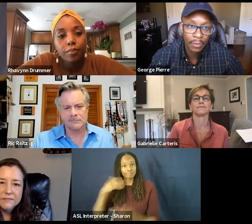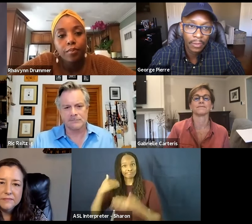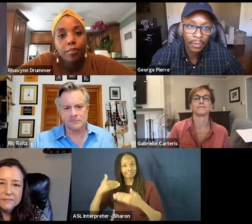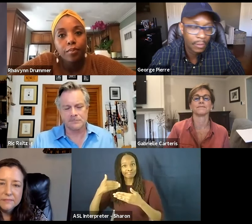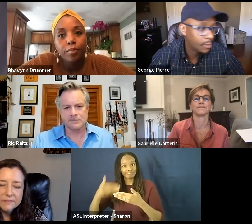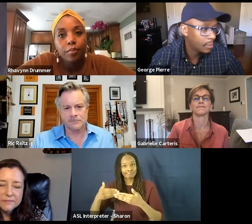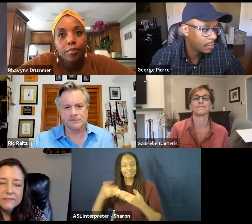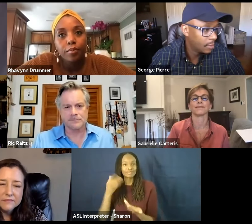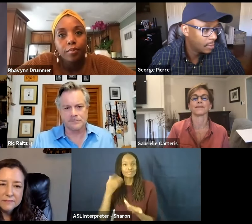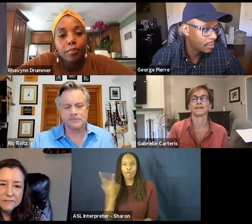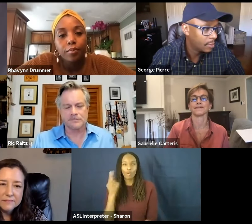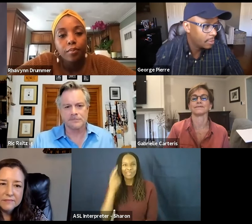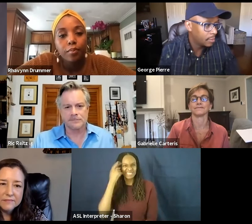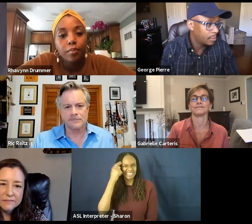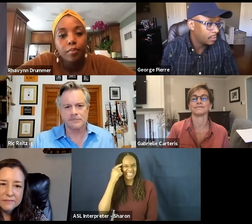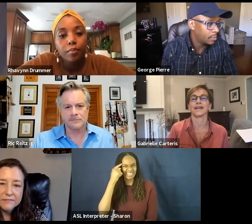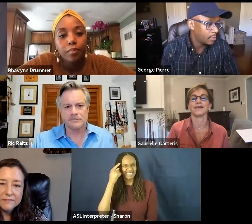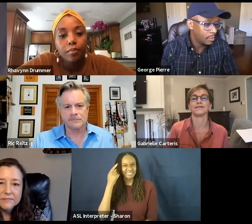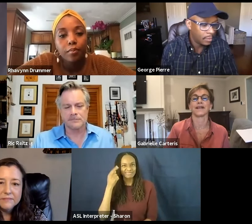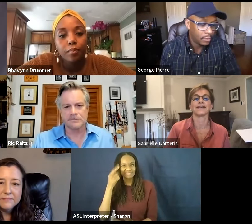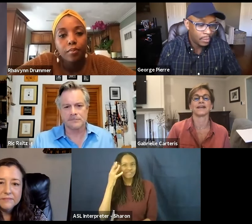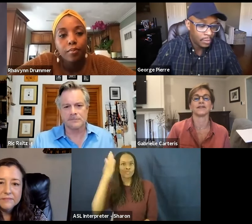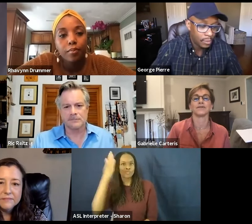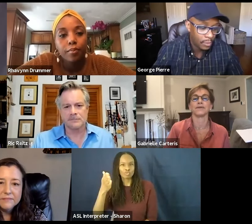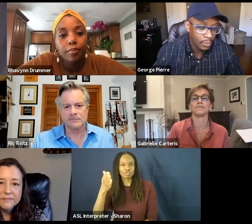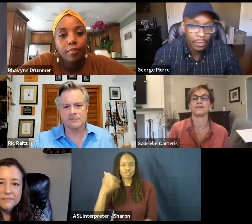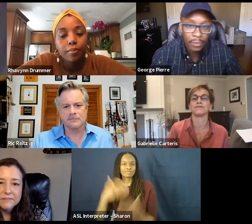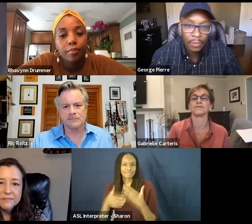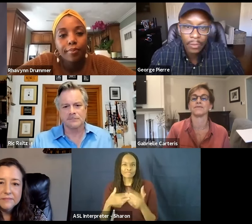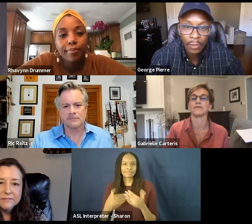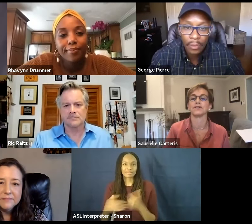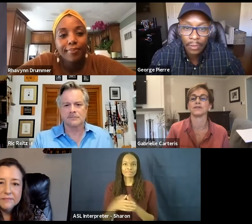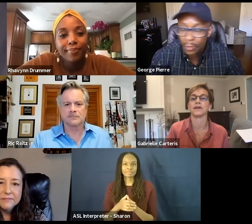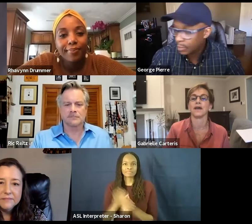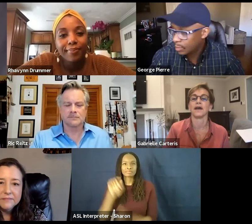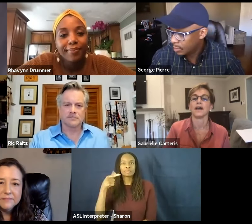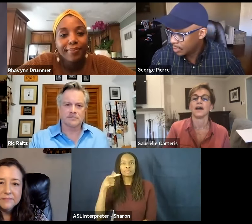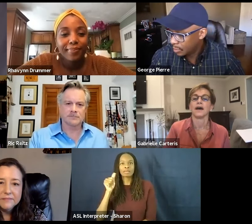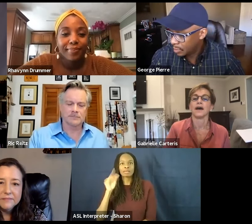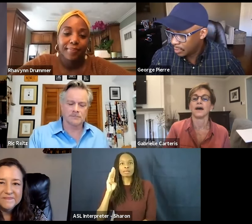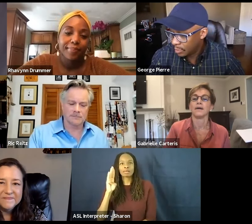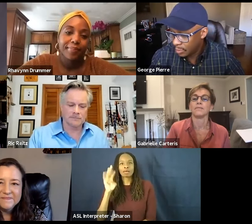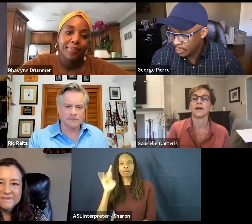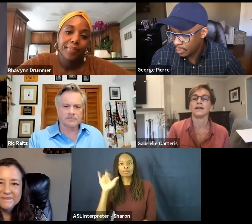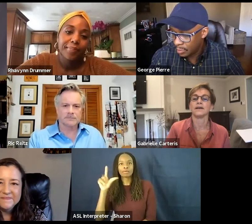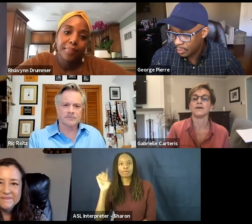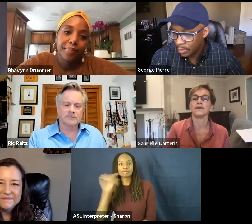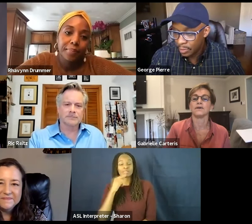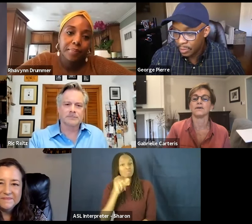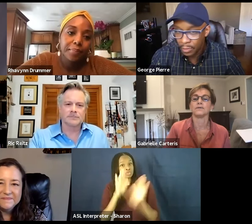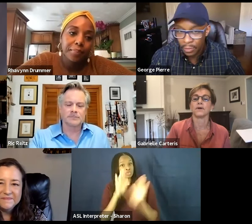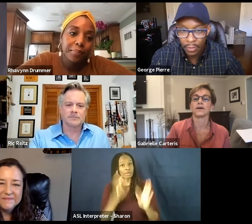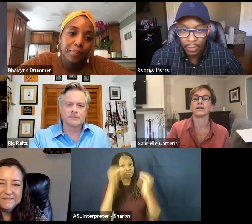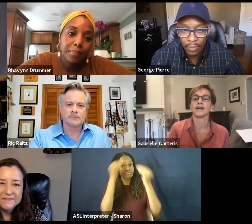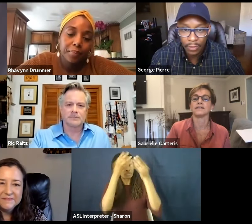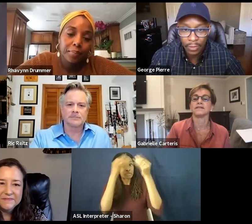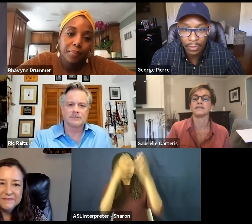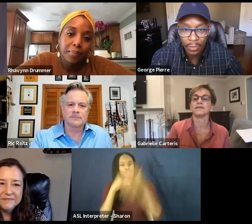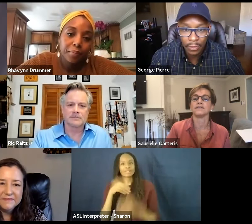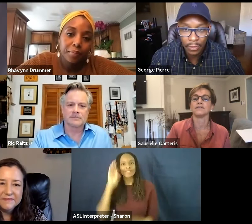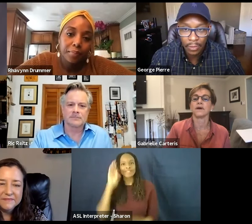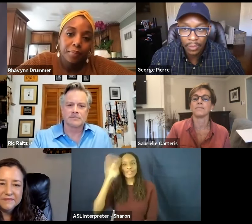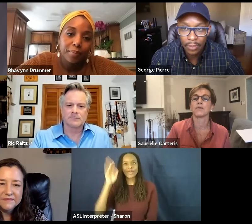even when you're watching in particular. Thank you. That's actually a great piece of information. Yeah. Hello, Mark, glad